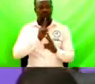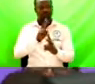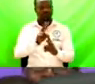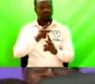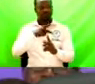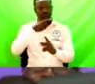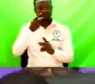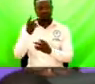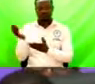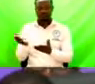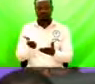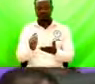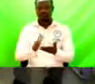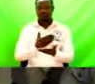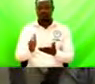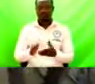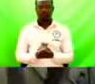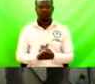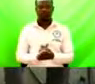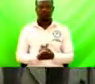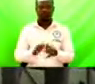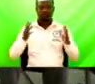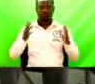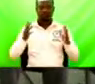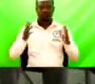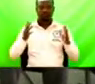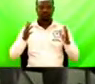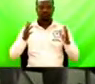Pentecost. Shall we, with a clap offering, welcome the voice?